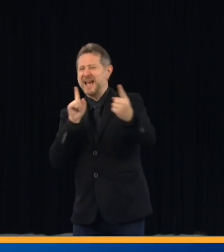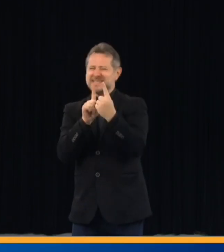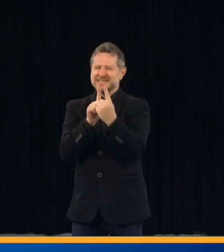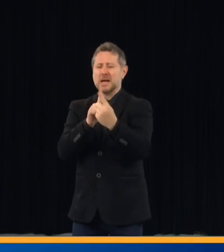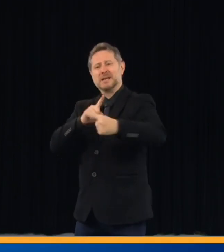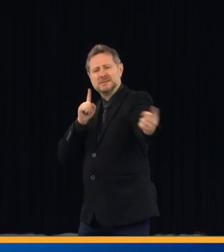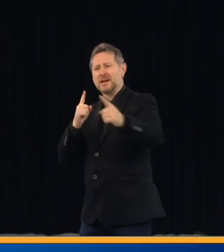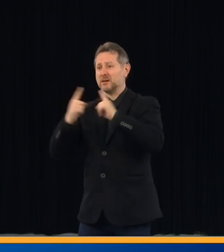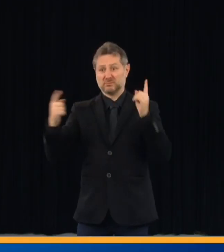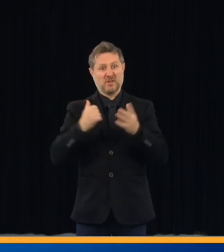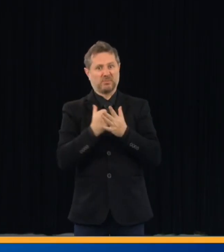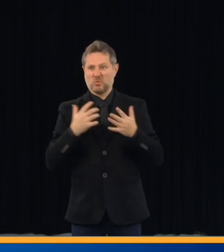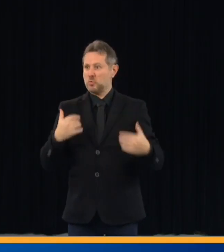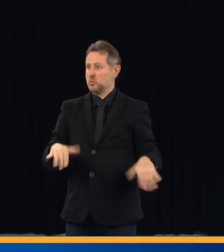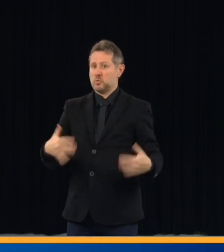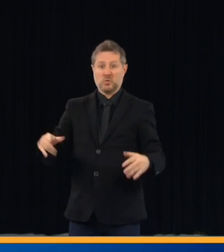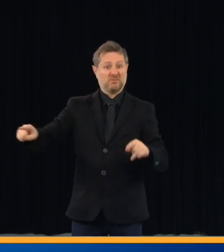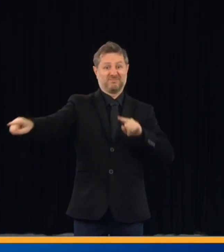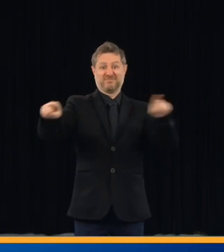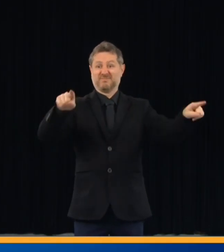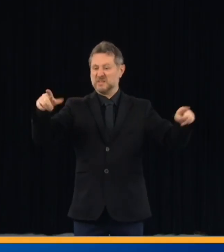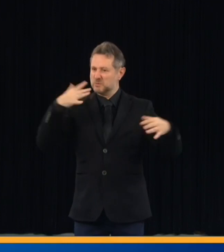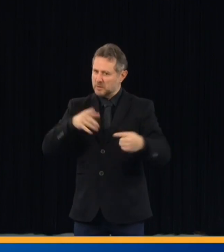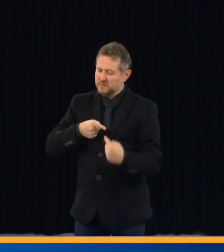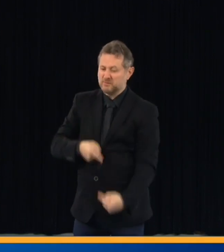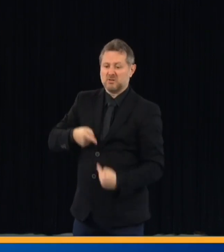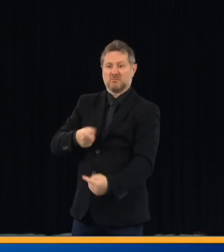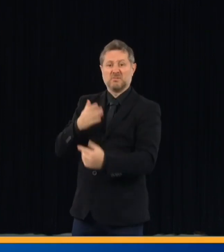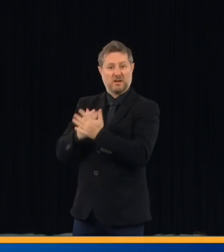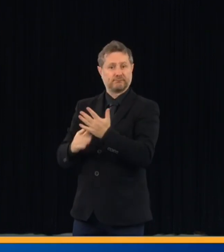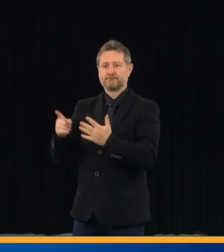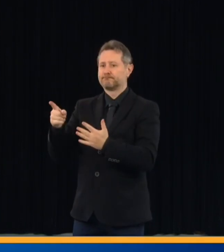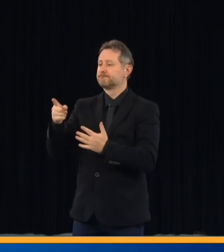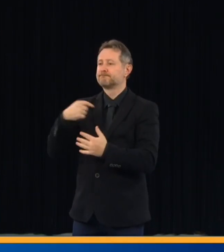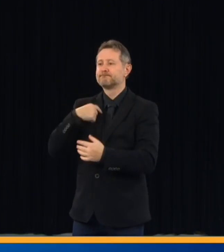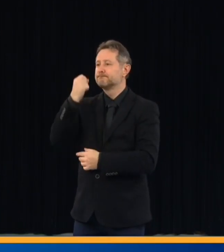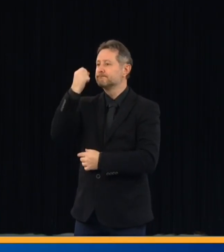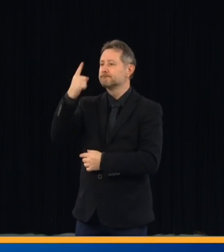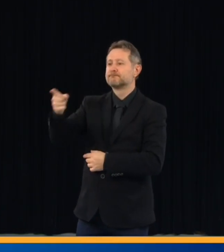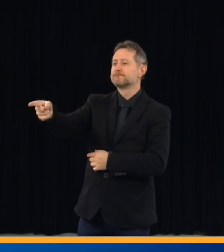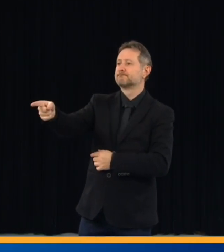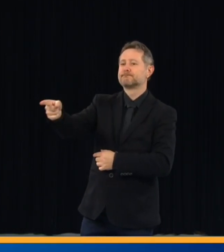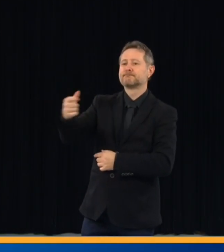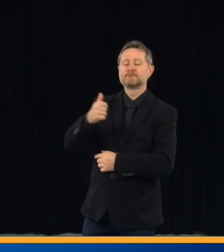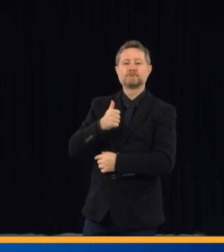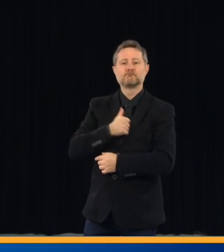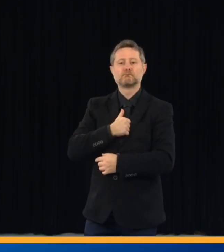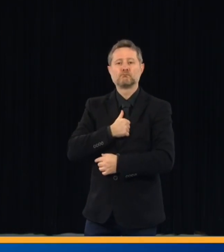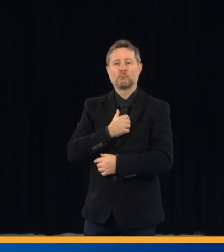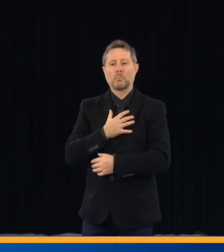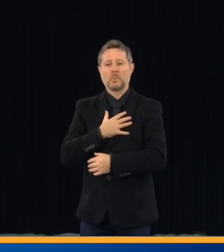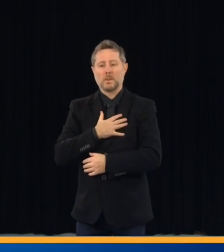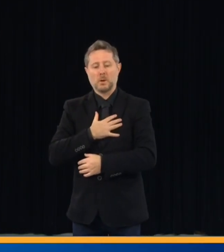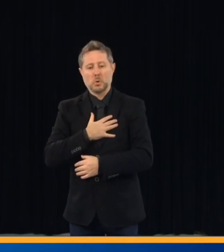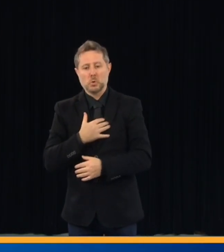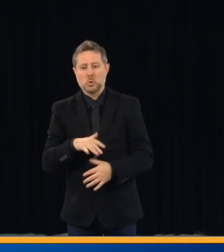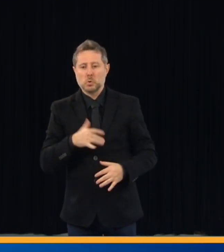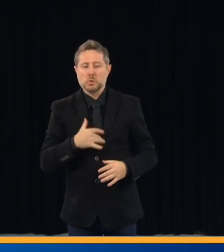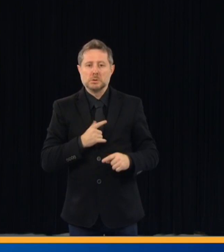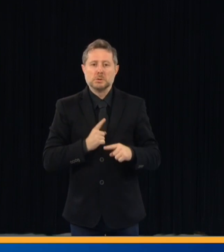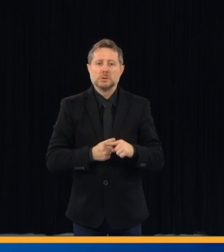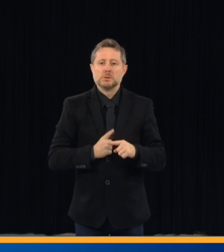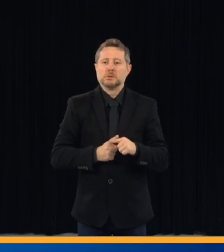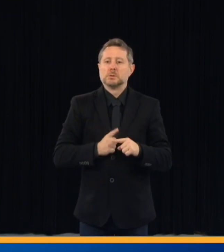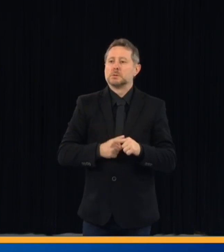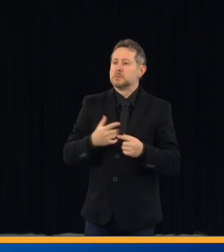I can't imagine that. I can barely, keep it together, and I have everything done for me. Very lucky. There are a lot of people who are in a bad